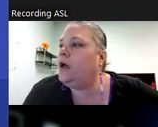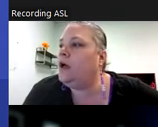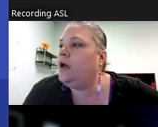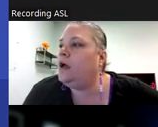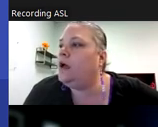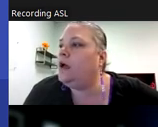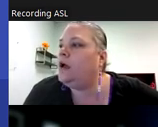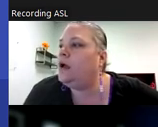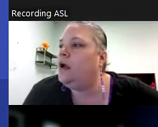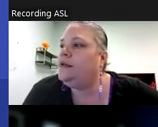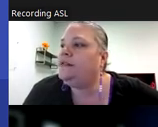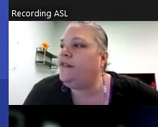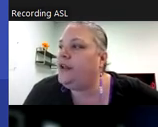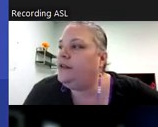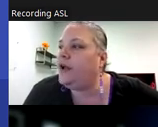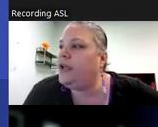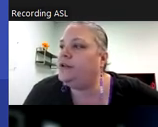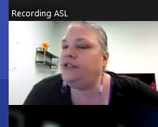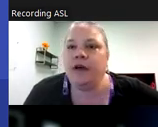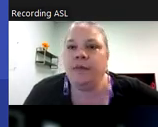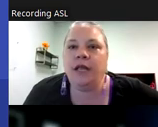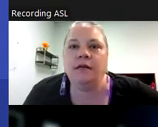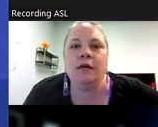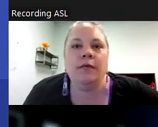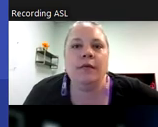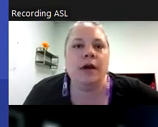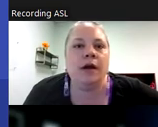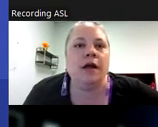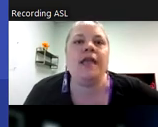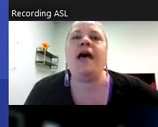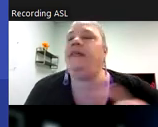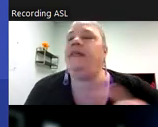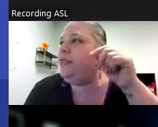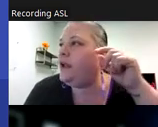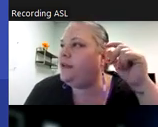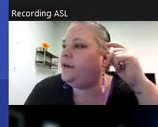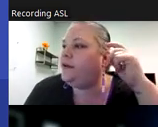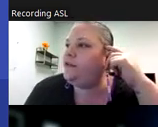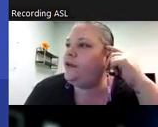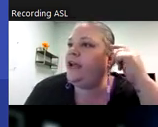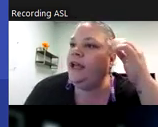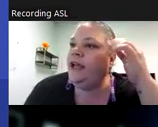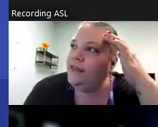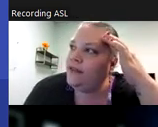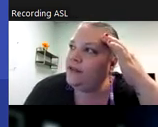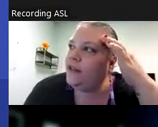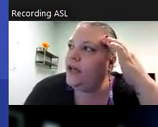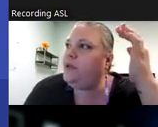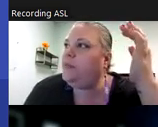Did you see Stephanie? Stephanie's right here. She's coming in. Yeah. I thought I saw you. Sorry.